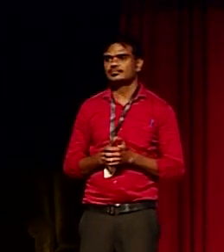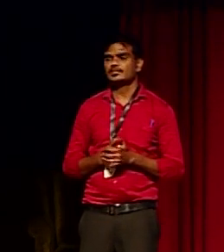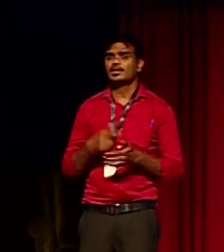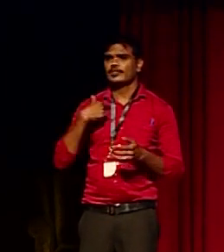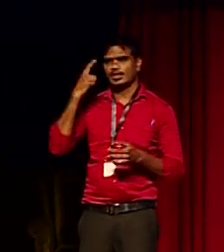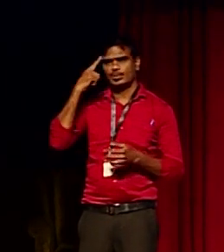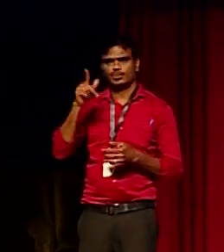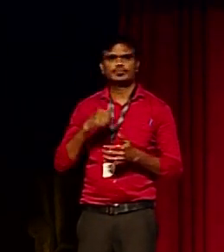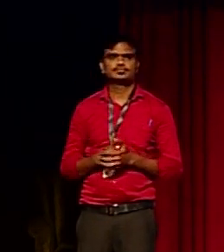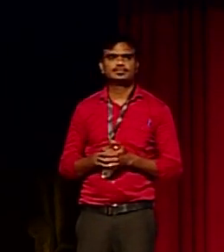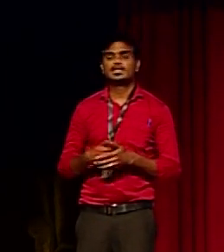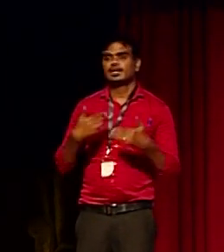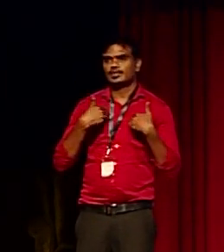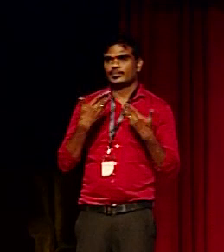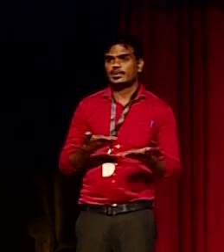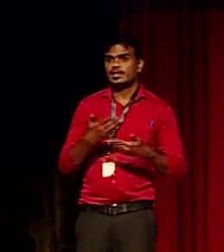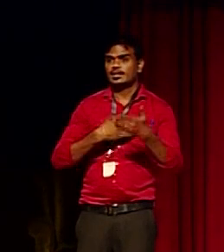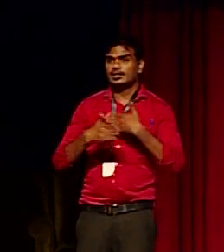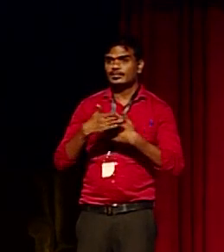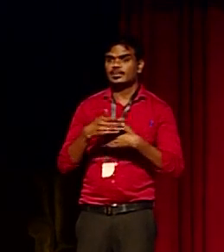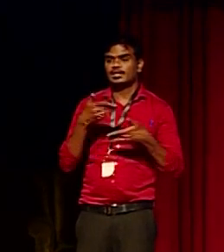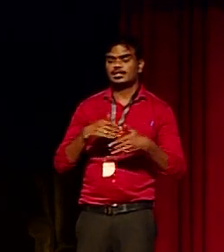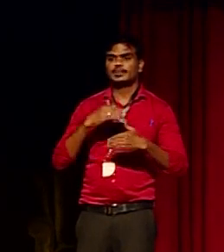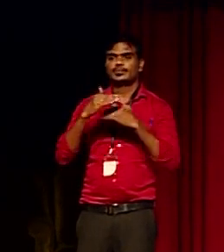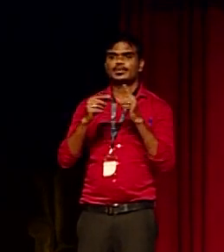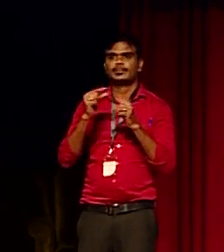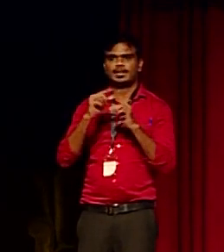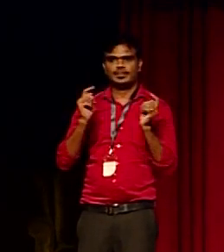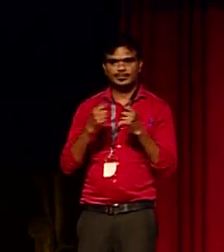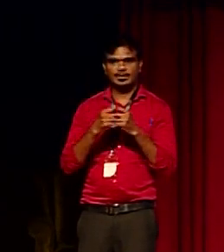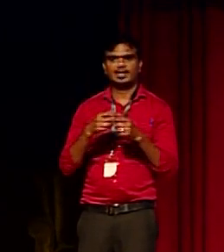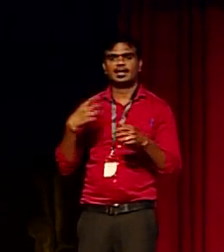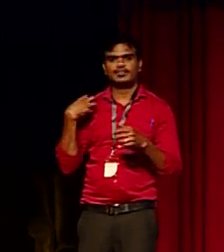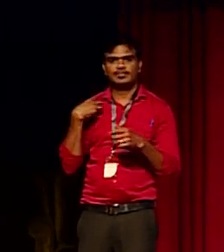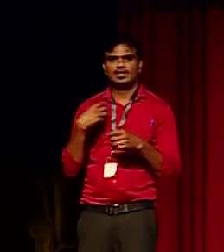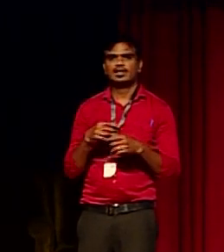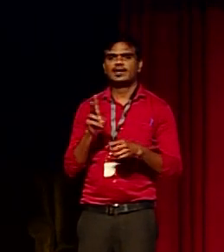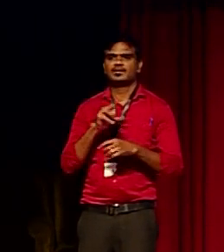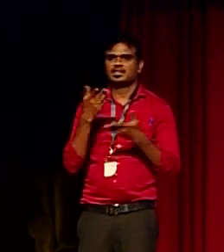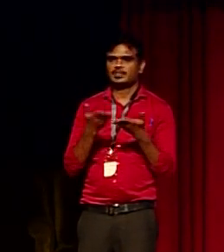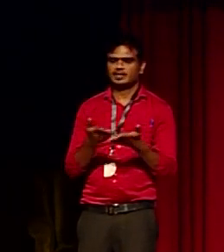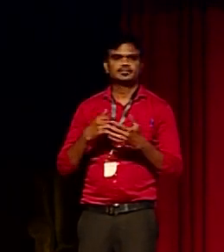We know that disability disproportionately affects the vulnerable.